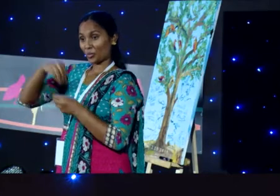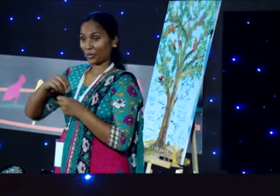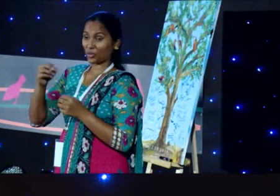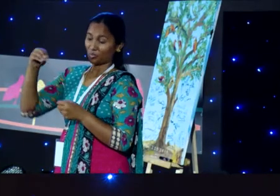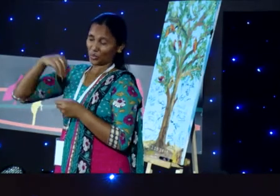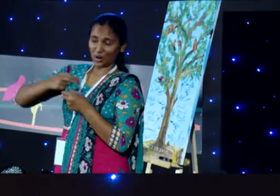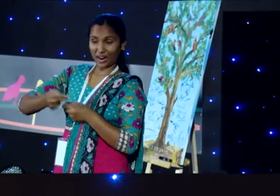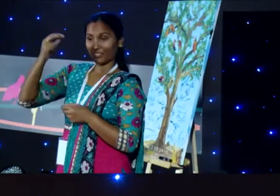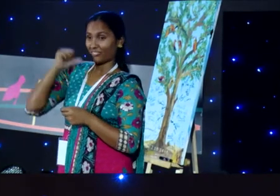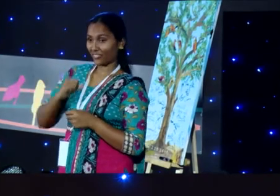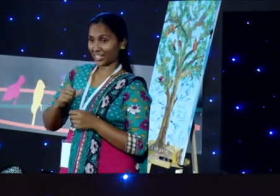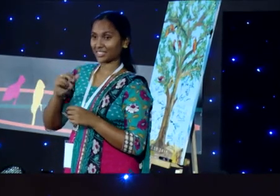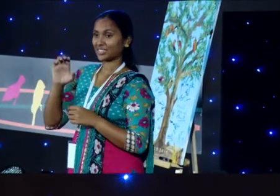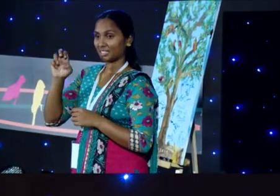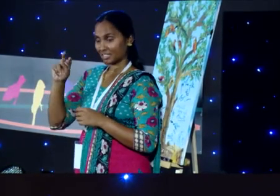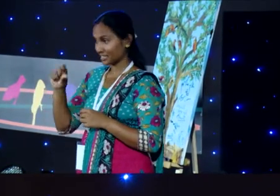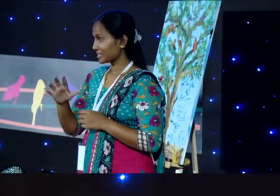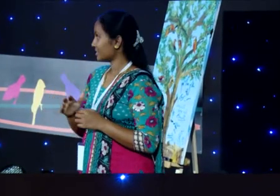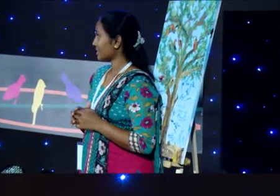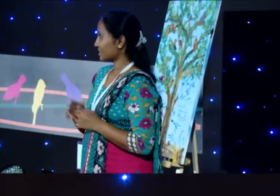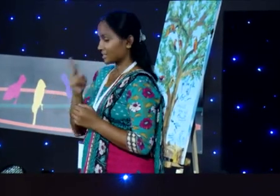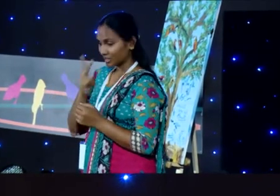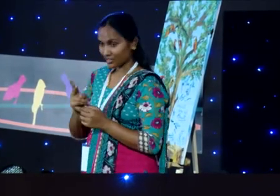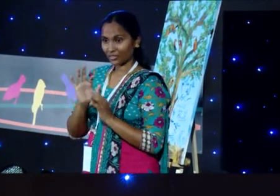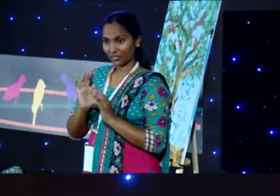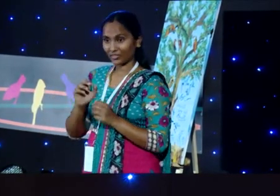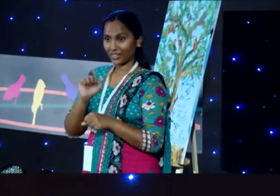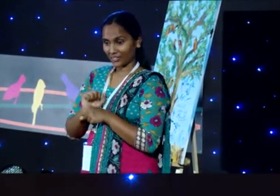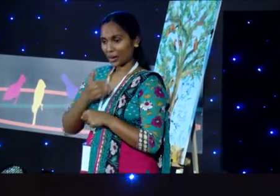at the same time, making the thing look, feel, work well.